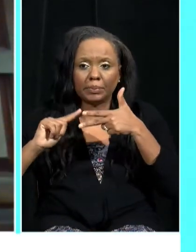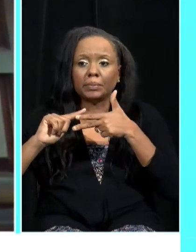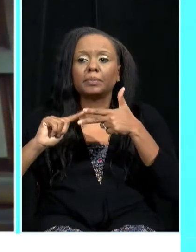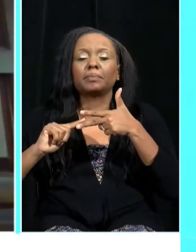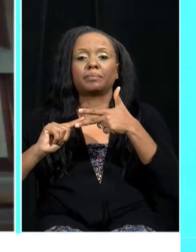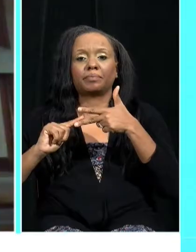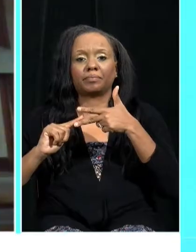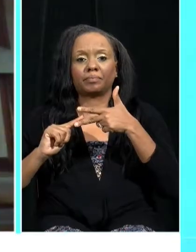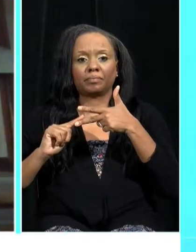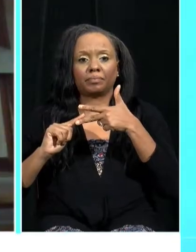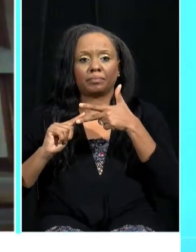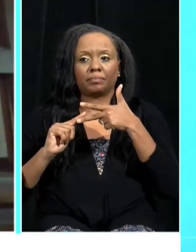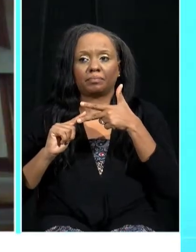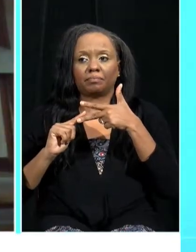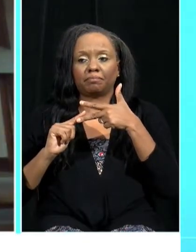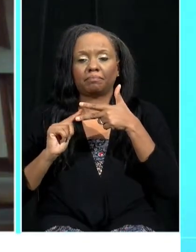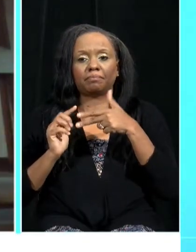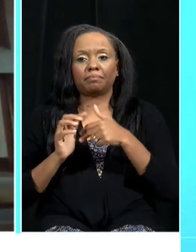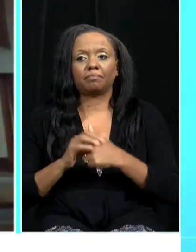are looking